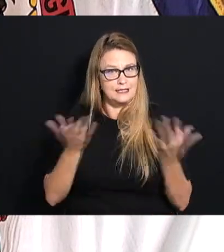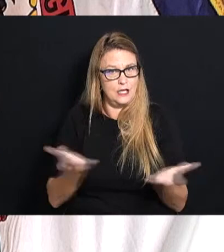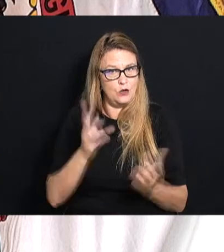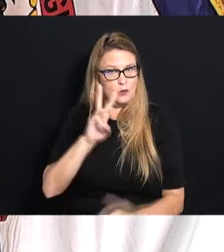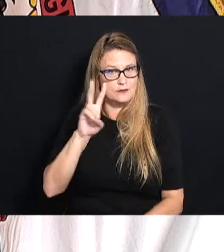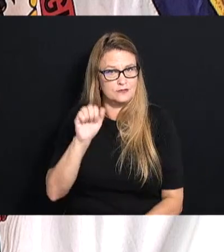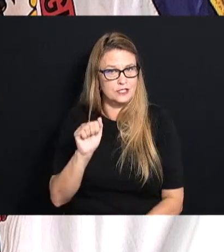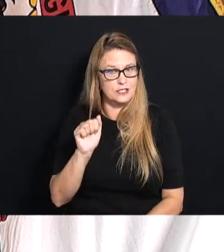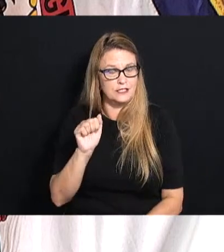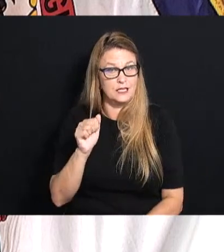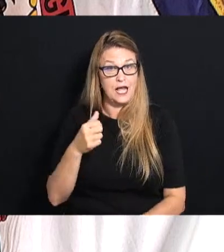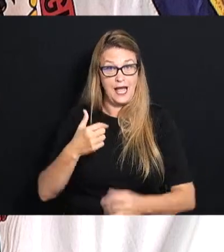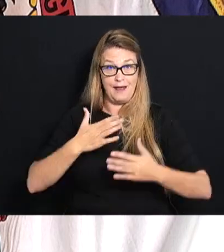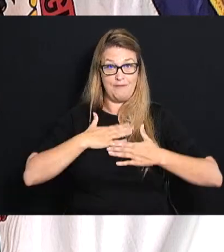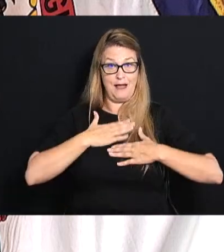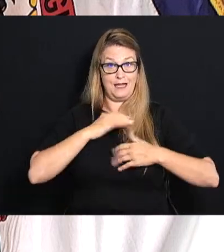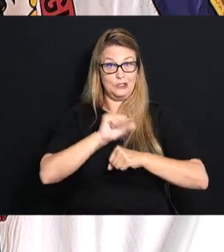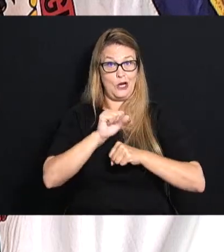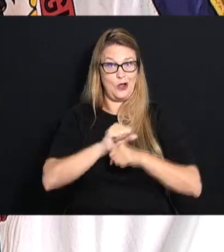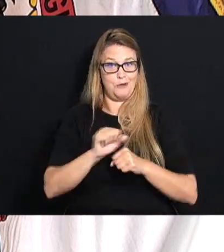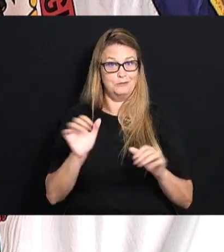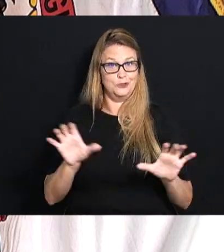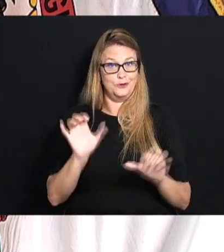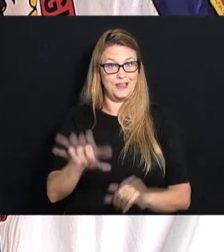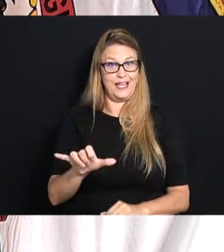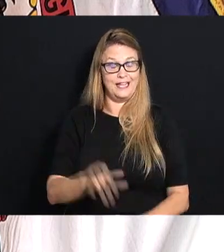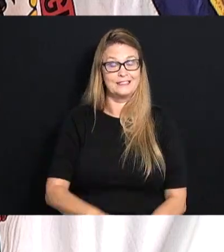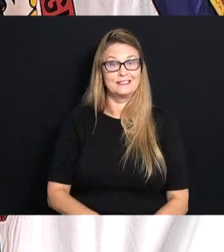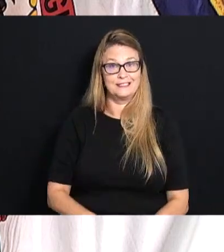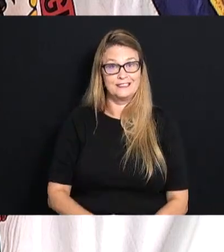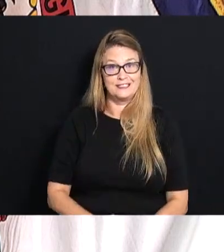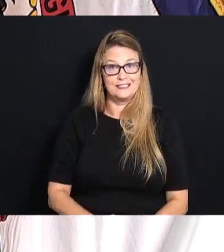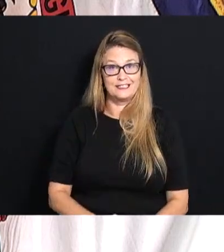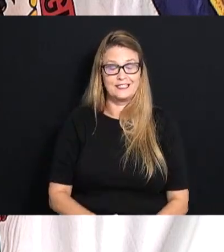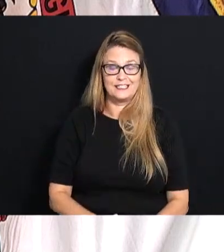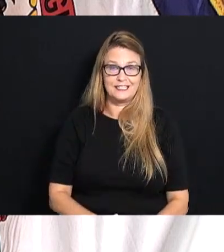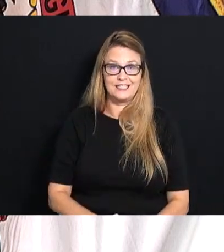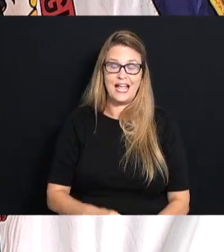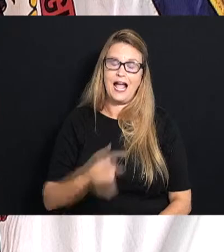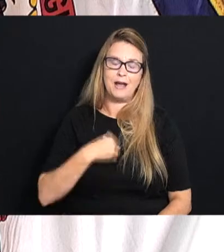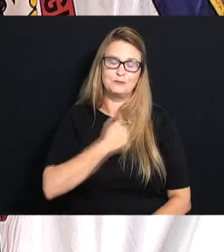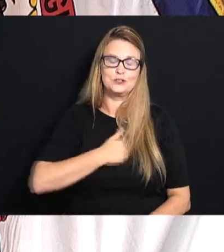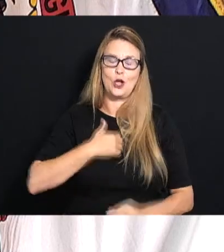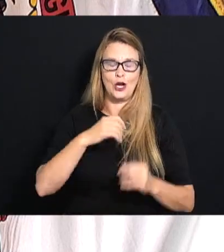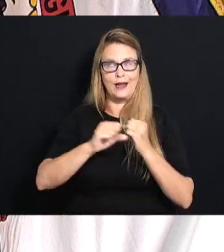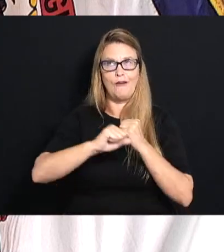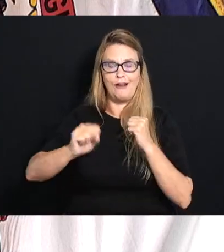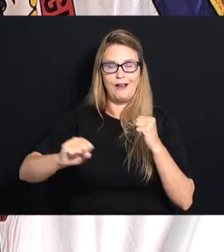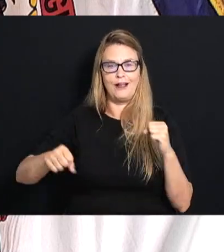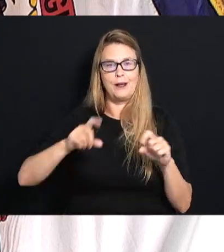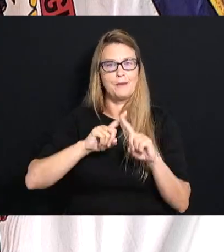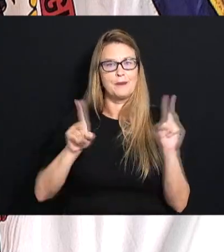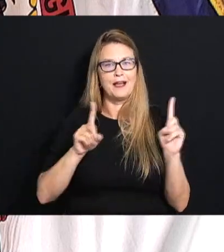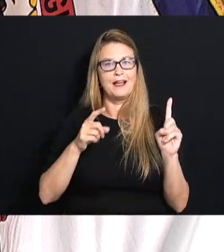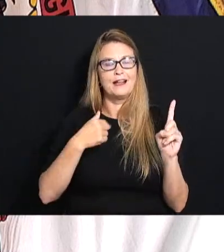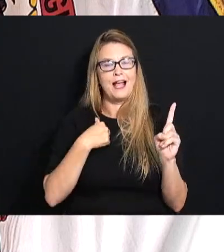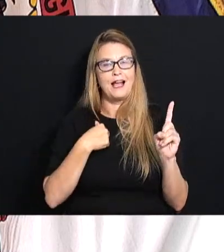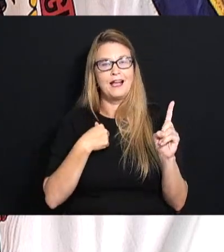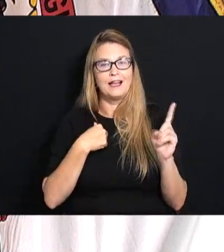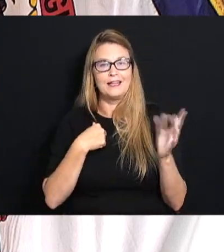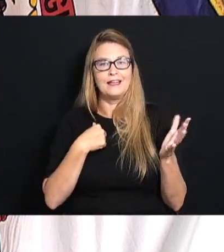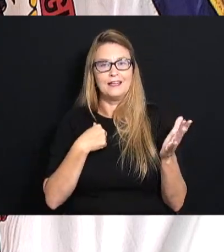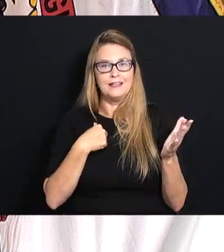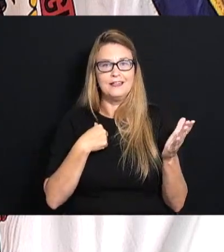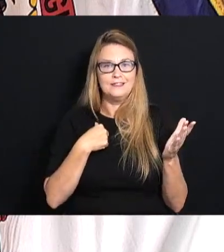do. And so last and not least, and I hate to have gone on as long as I have, but without any